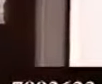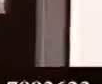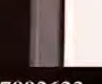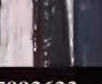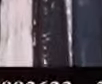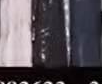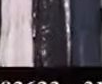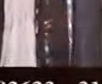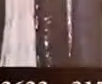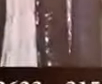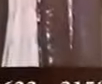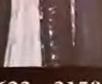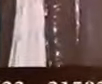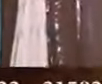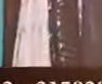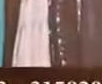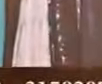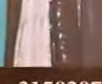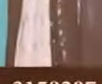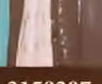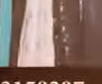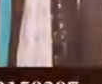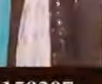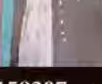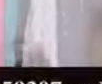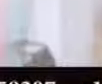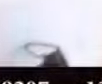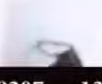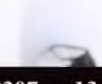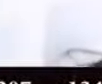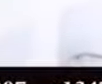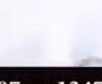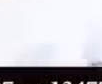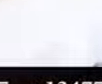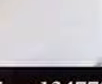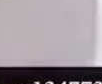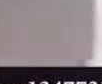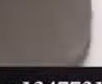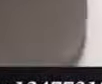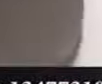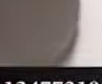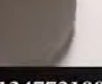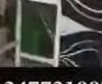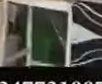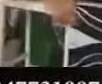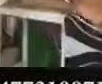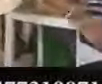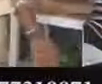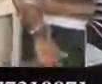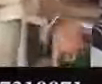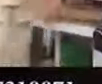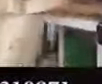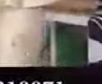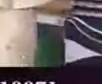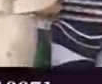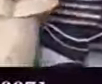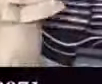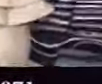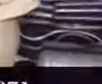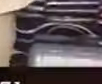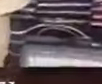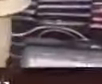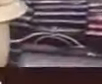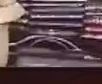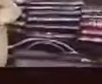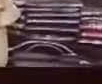accessories. We do dresses as well. We do blouses. I mean, we do shoes. Name it, we do them.